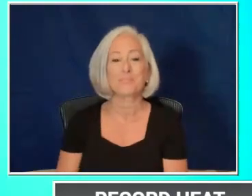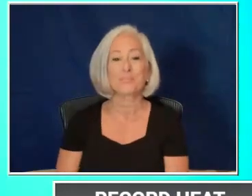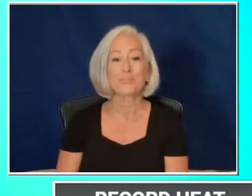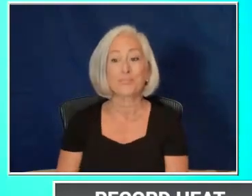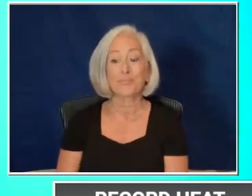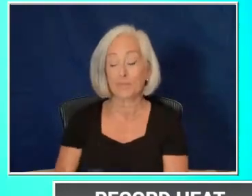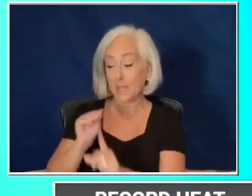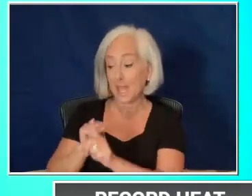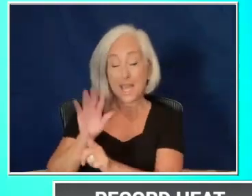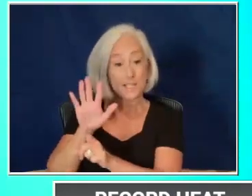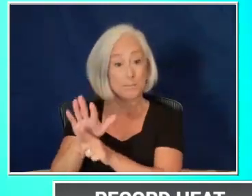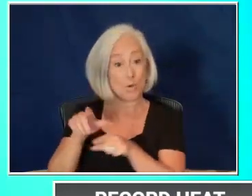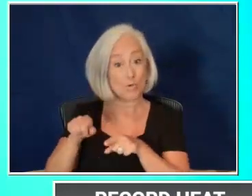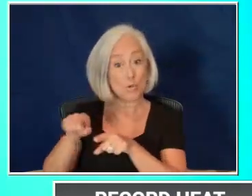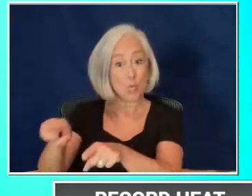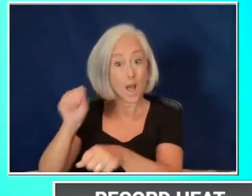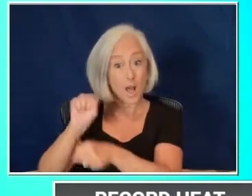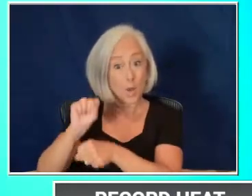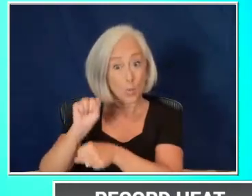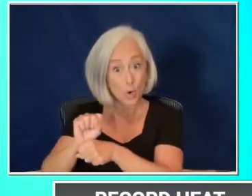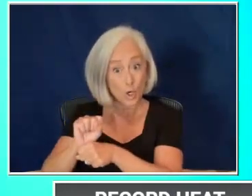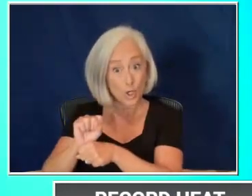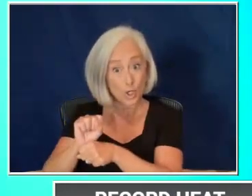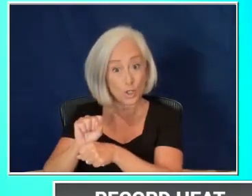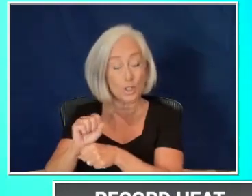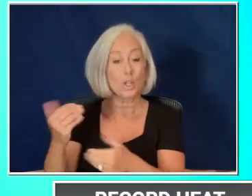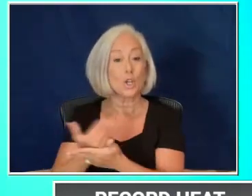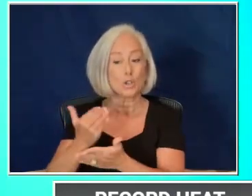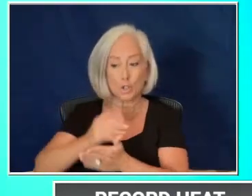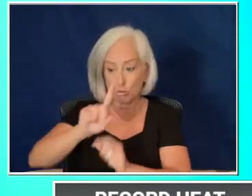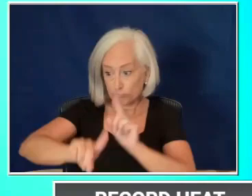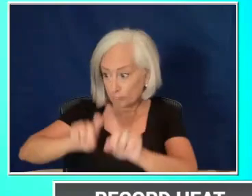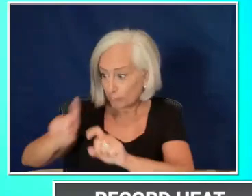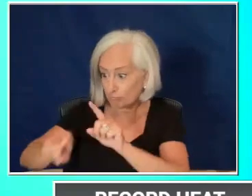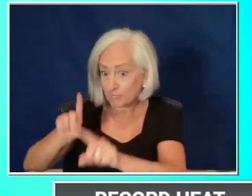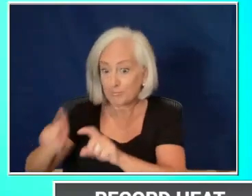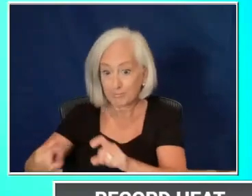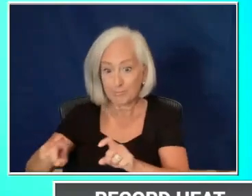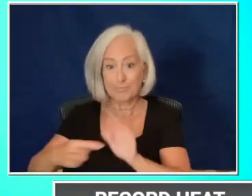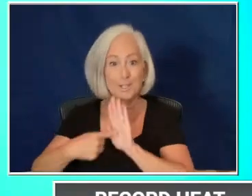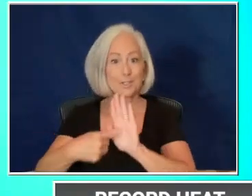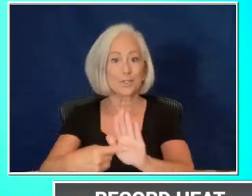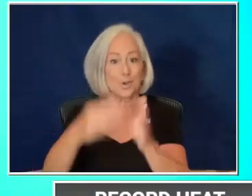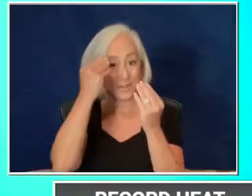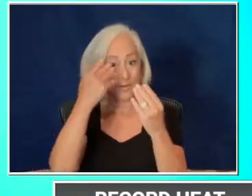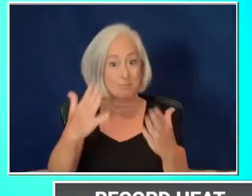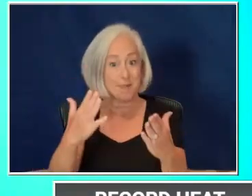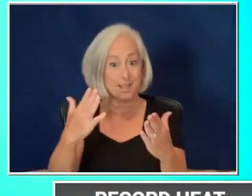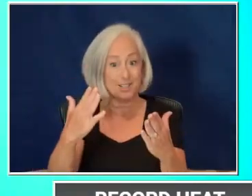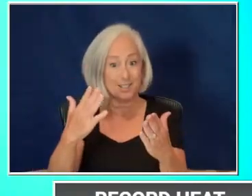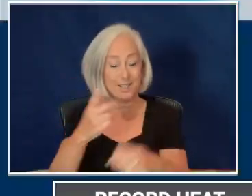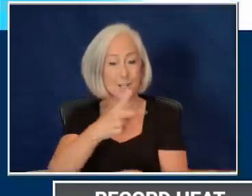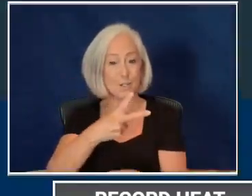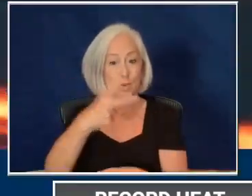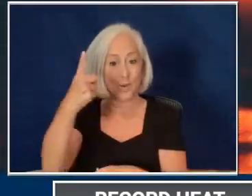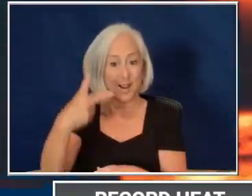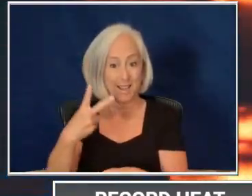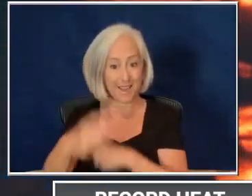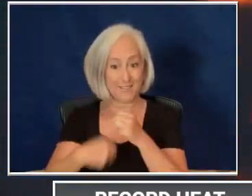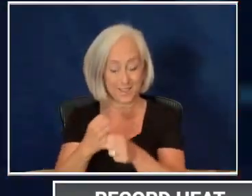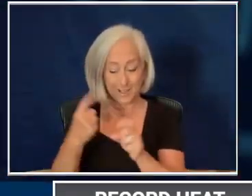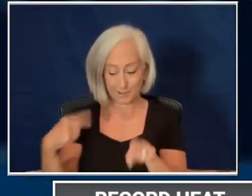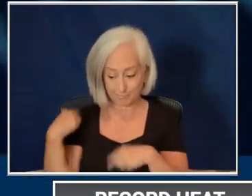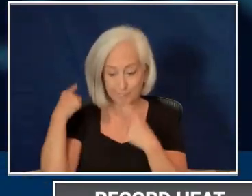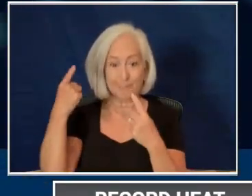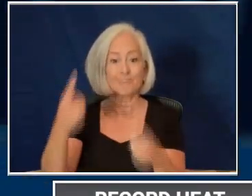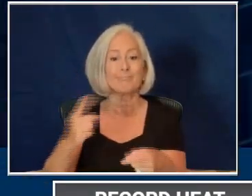work. A new poll shedding light 2.5 years since the pandemic began. Doc Hawk also has our latest COVID count.